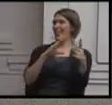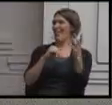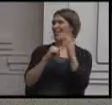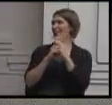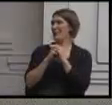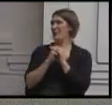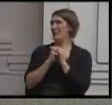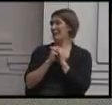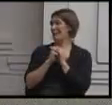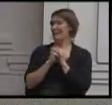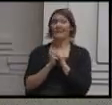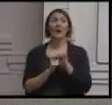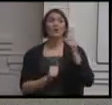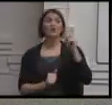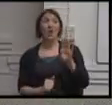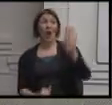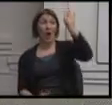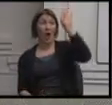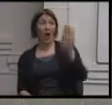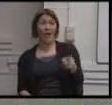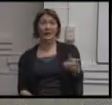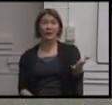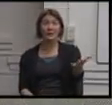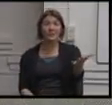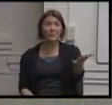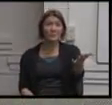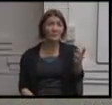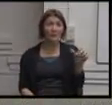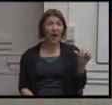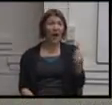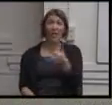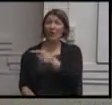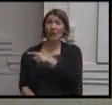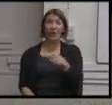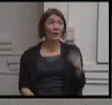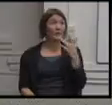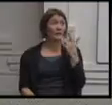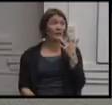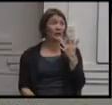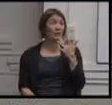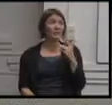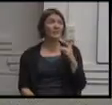Maybe John. John? Unless other people on the board have something else to say.